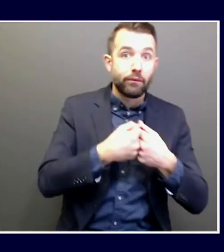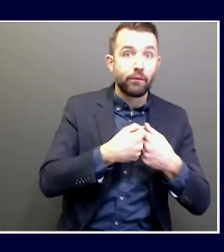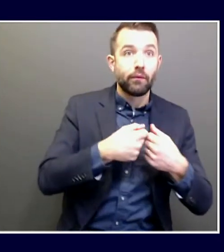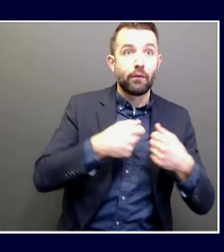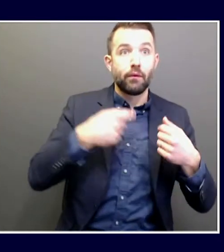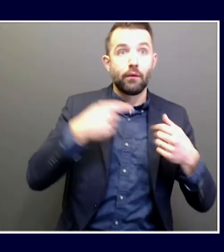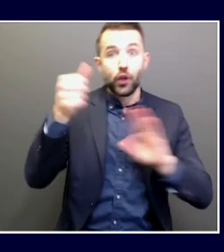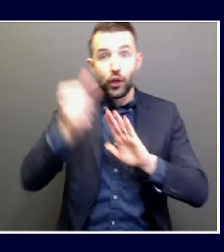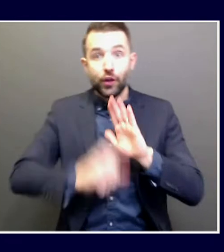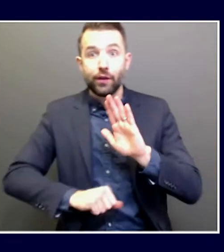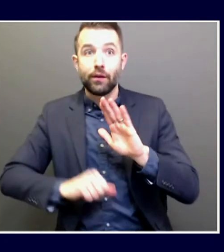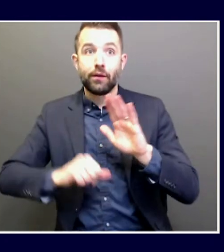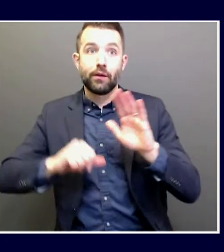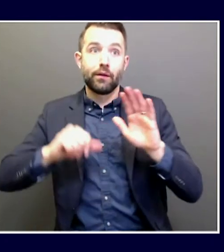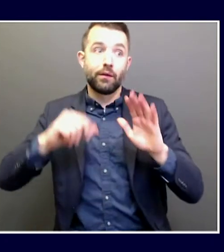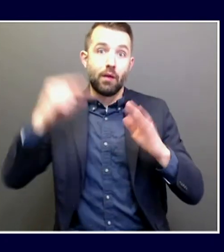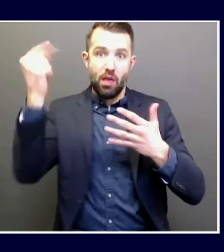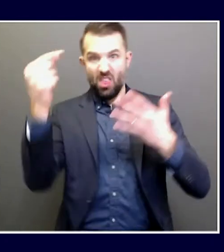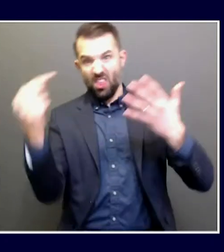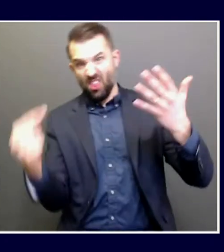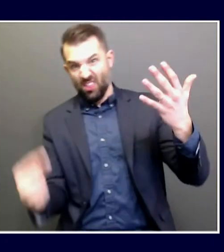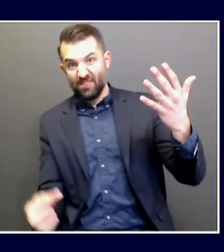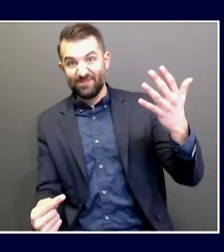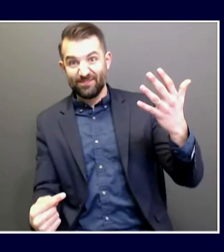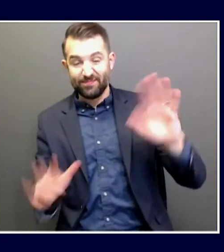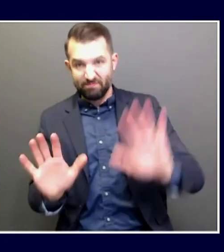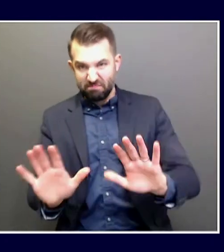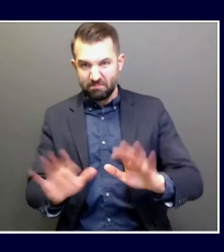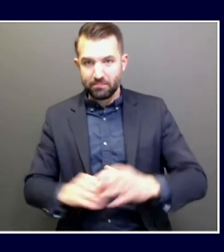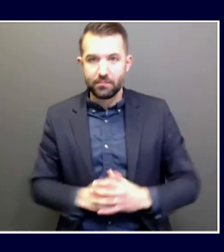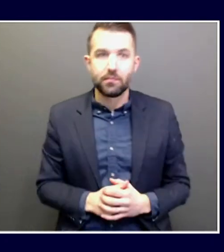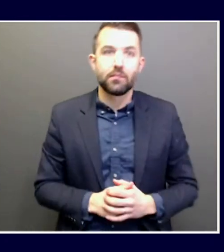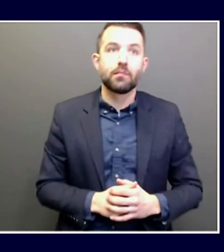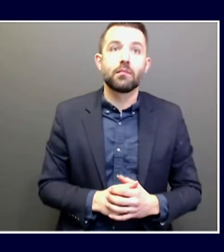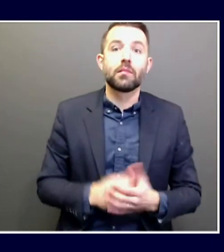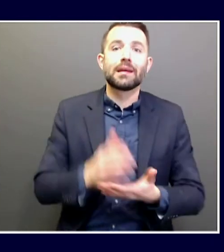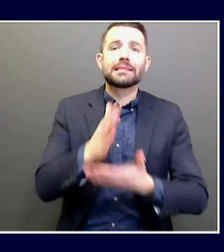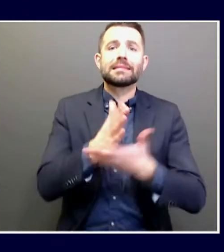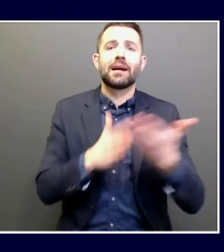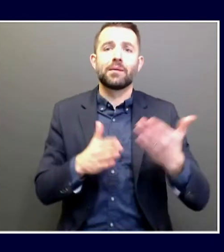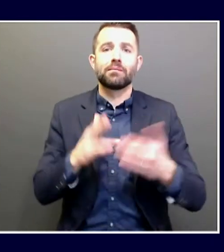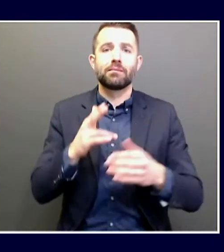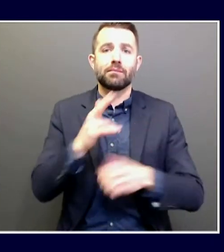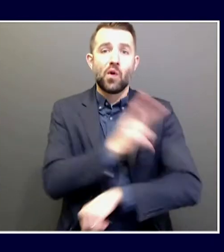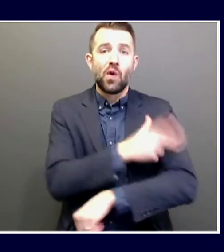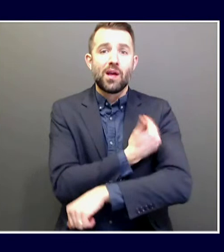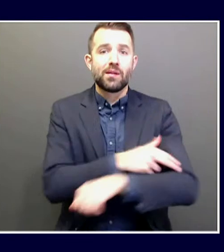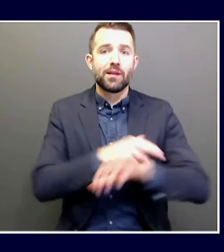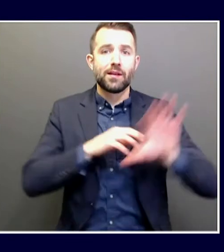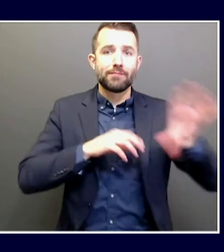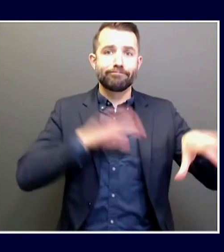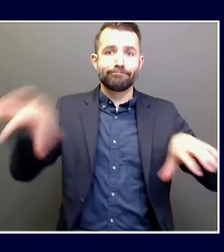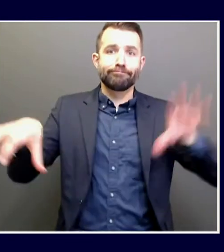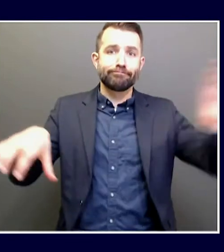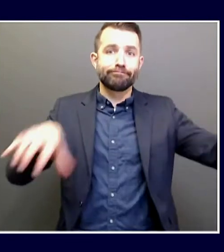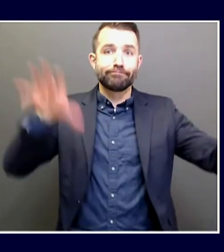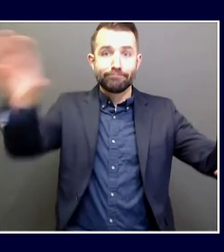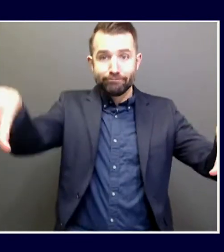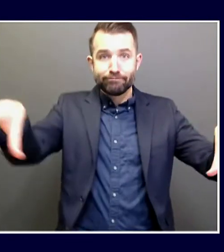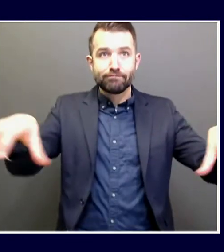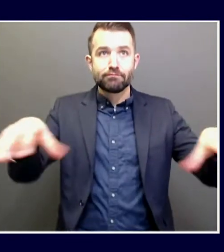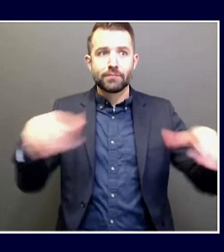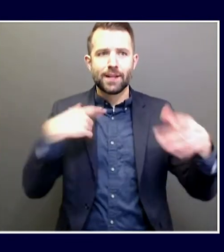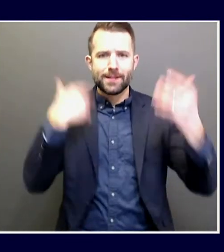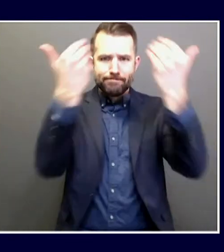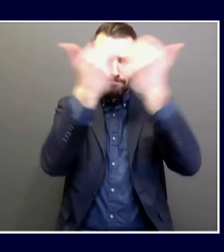their inpatients are being cared for COVID. But our data are aggregate because our data recognize, among other